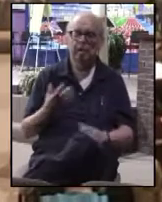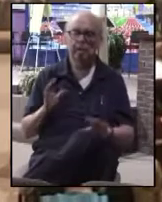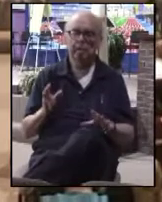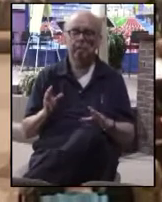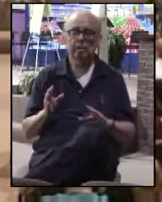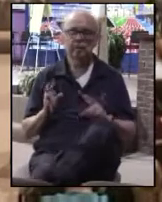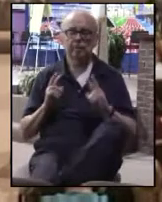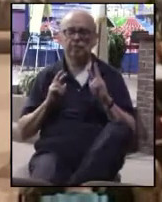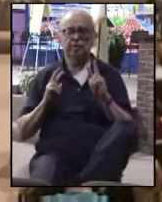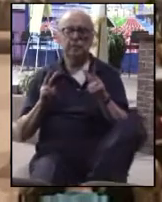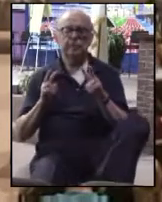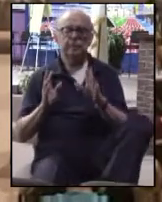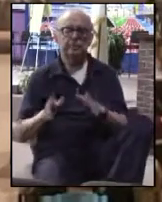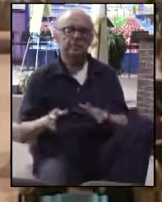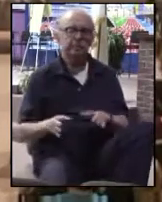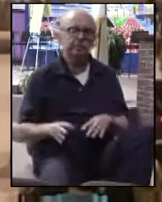a spectator